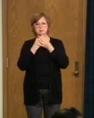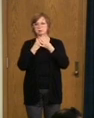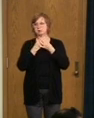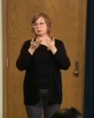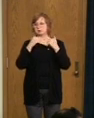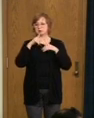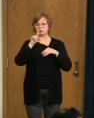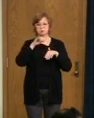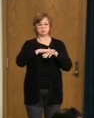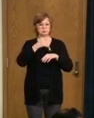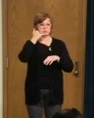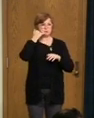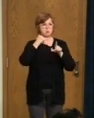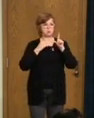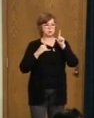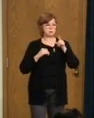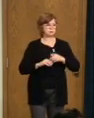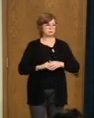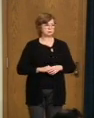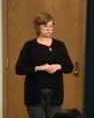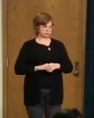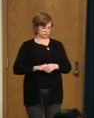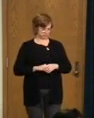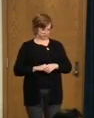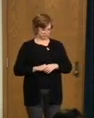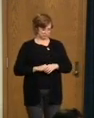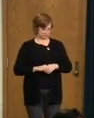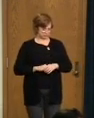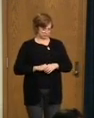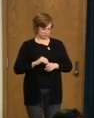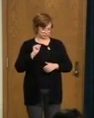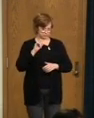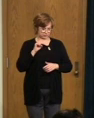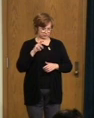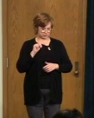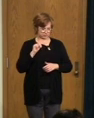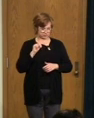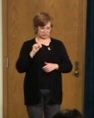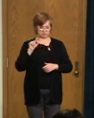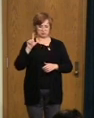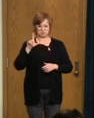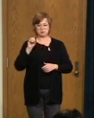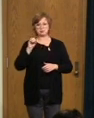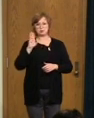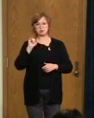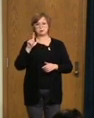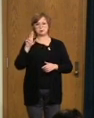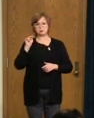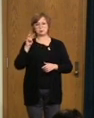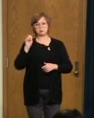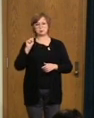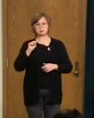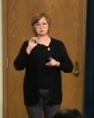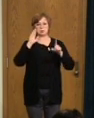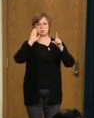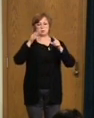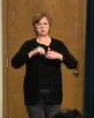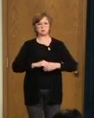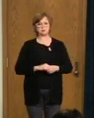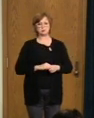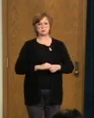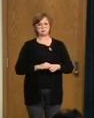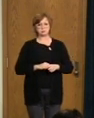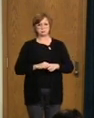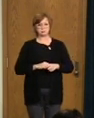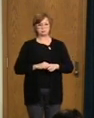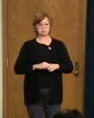We'll take our next question on the phone line. We have Allison Bamford with Global. Hi there.